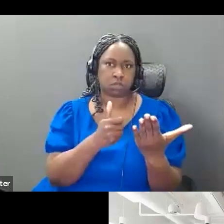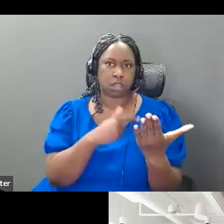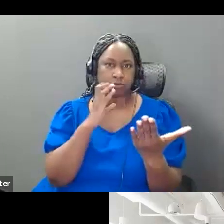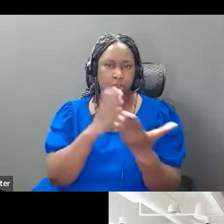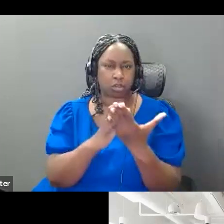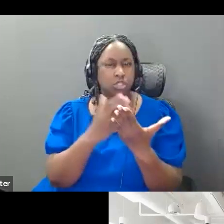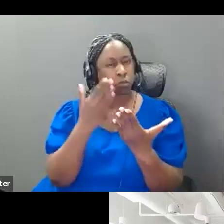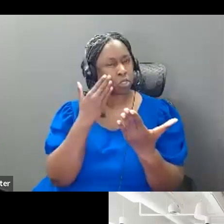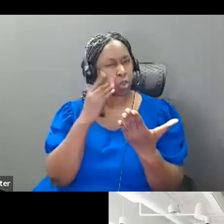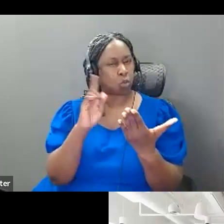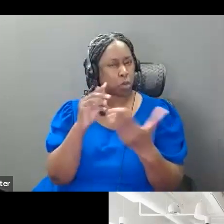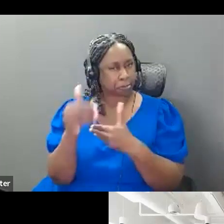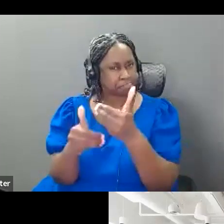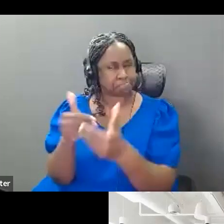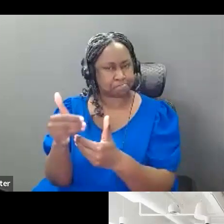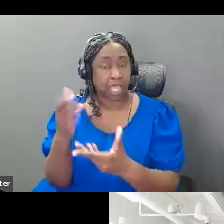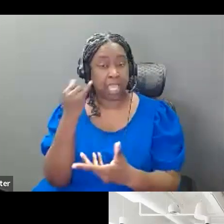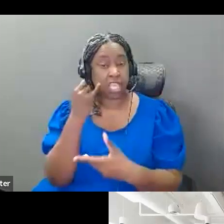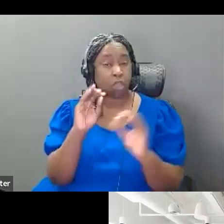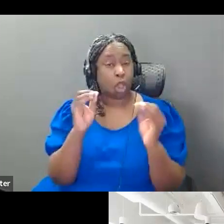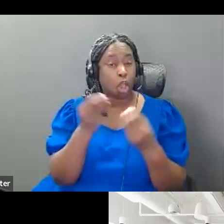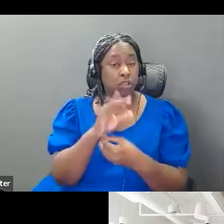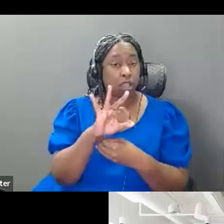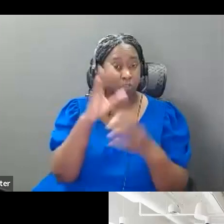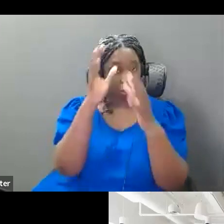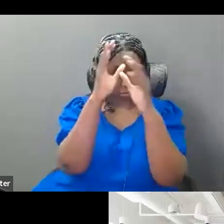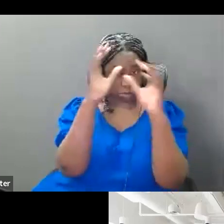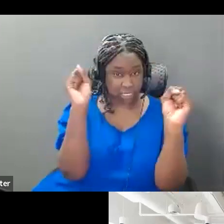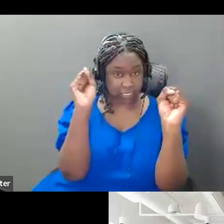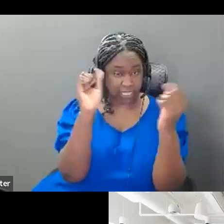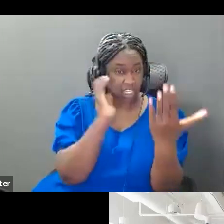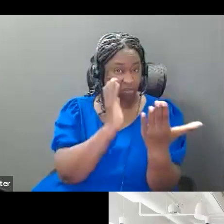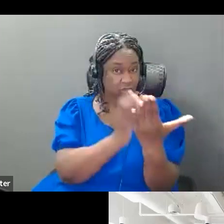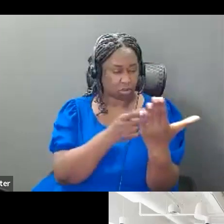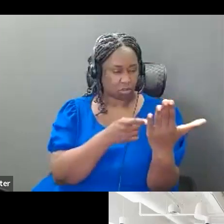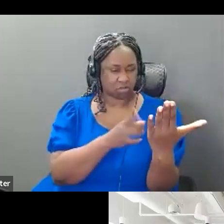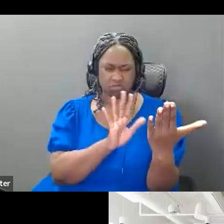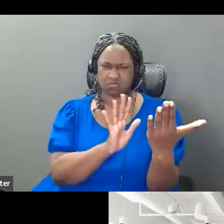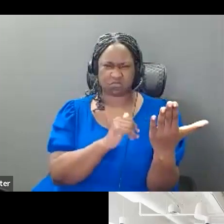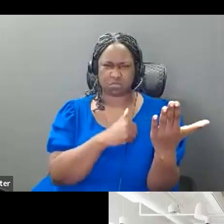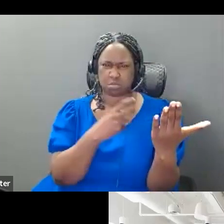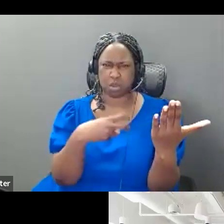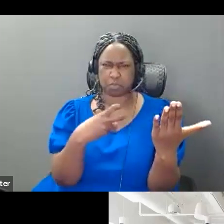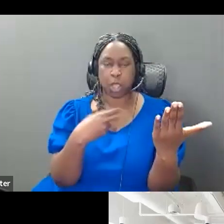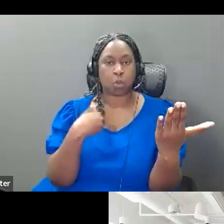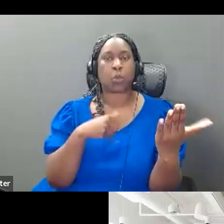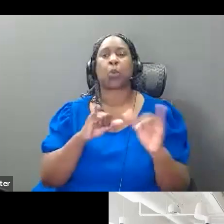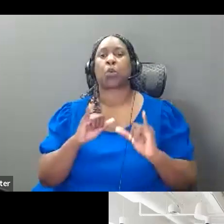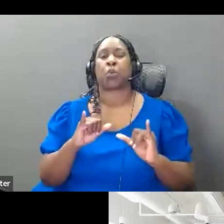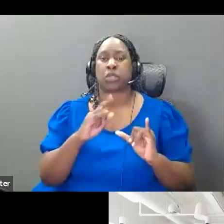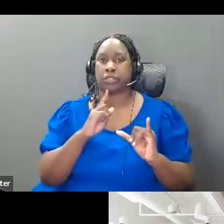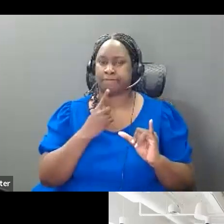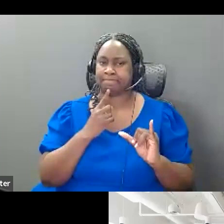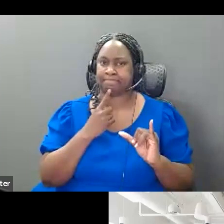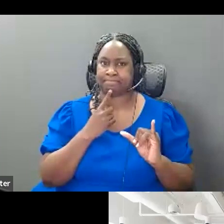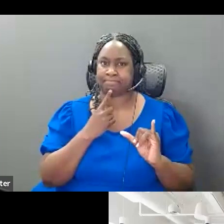in certain things, like if the office of the president flags an issue as a photo is problematic, we all understand that we take that much more seriously than we